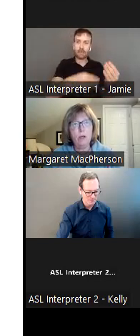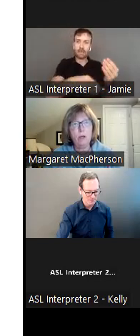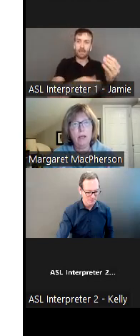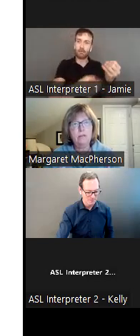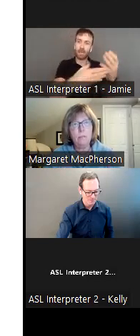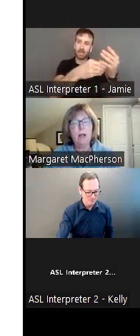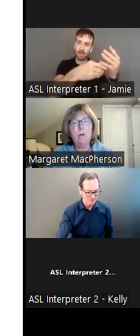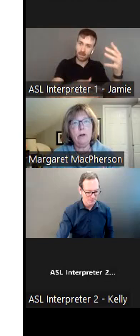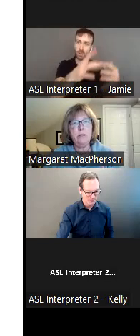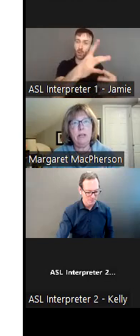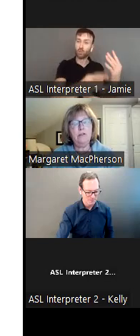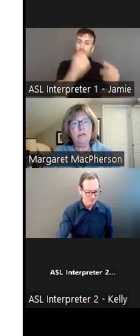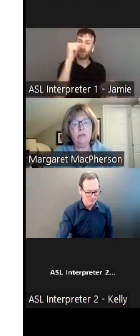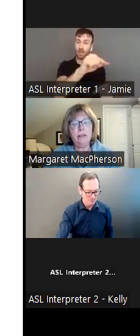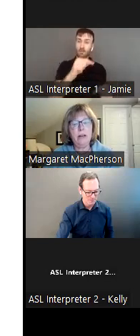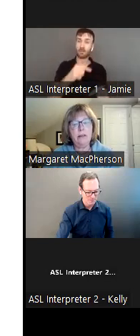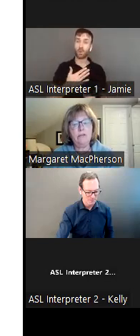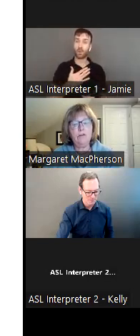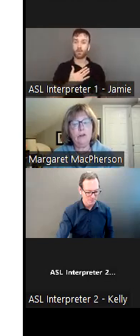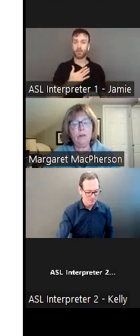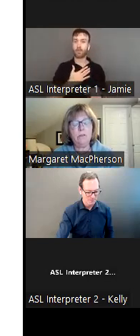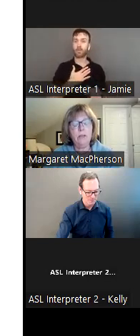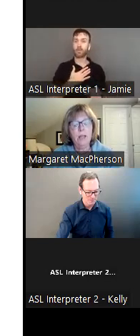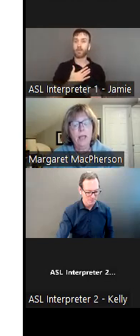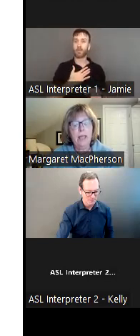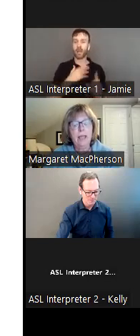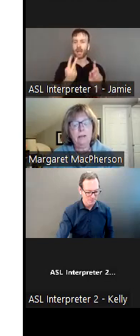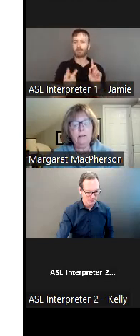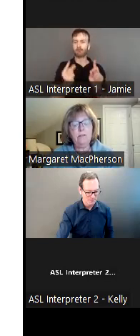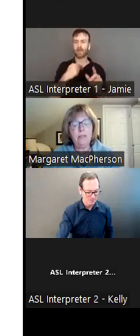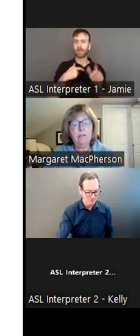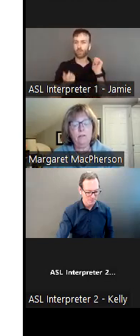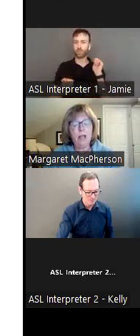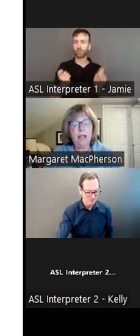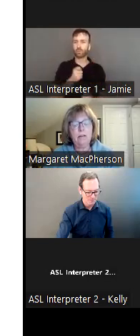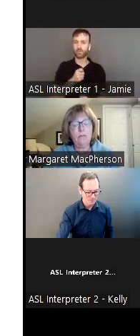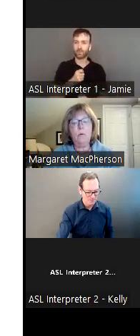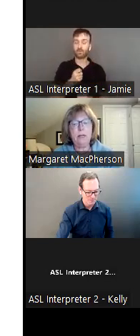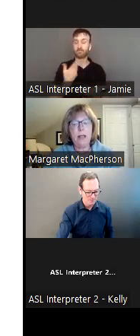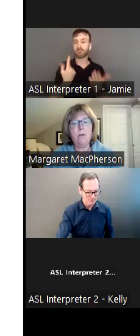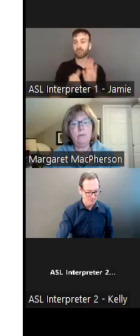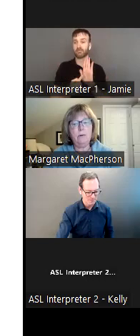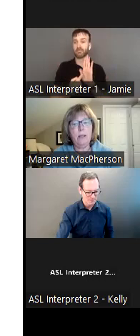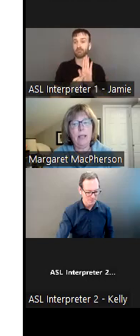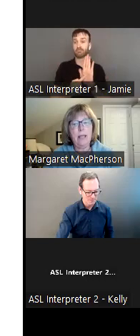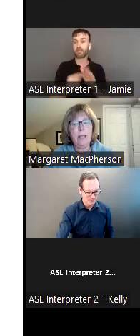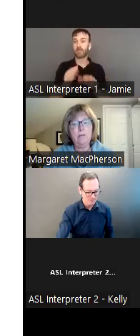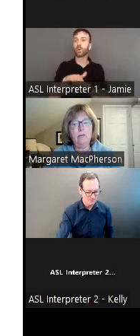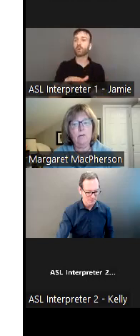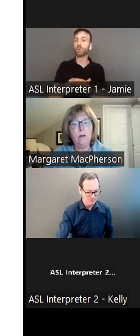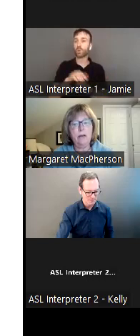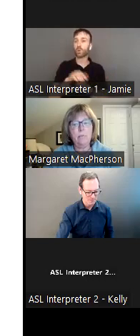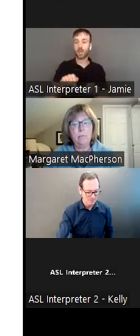so it's my orientation to that has to shift. And it's things like slowing down